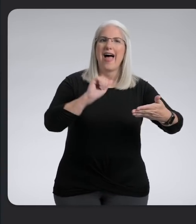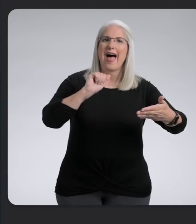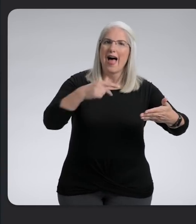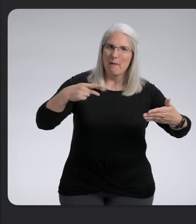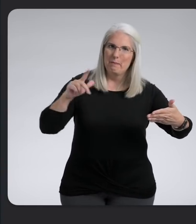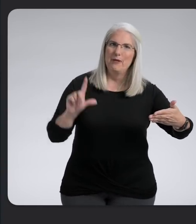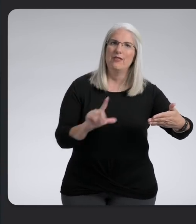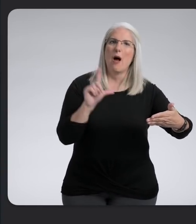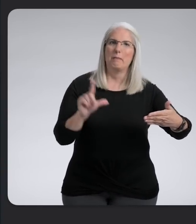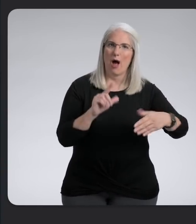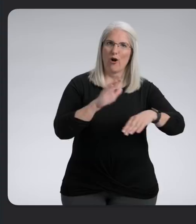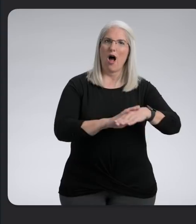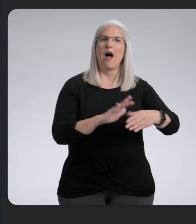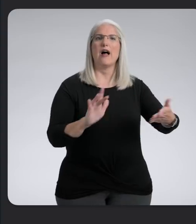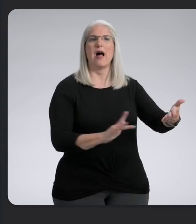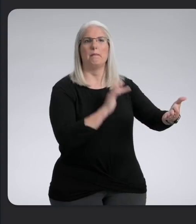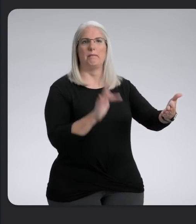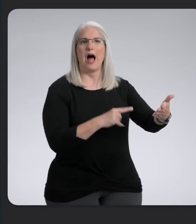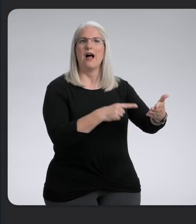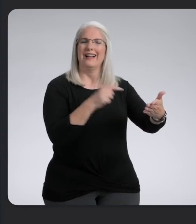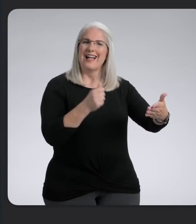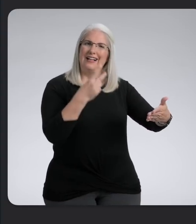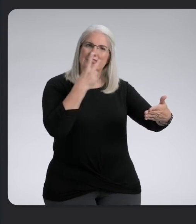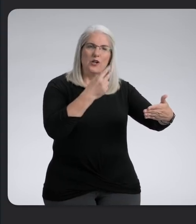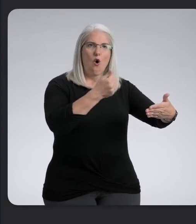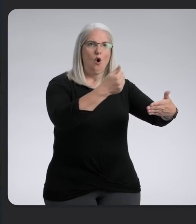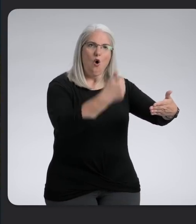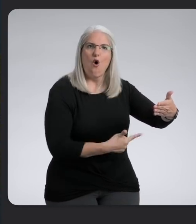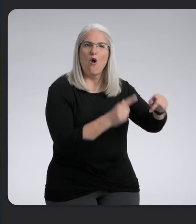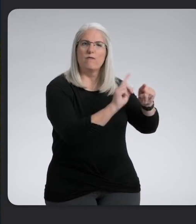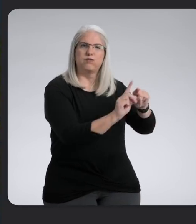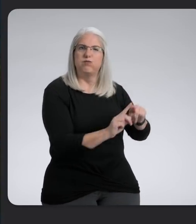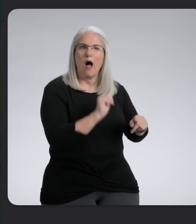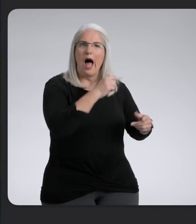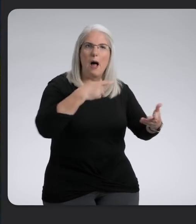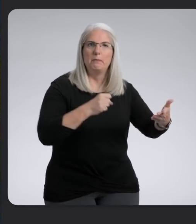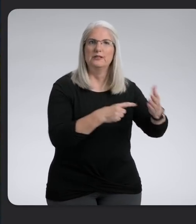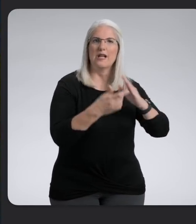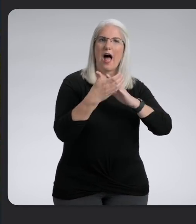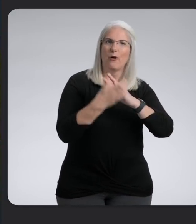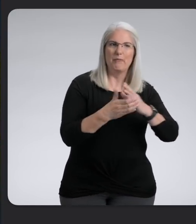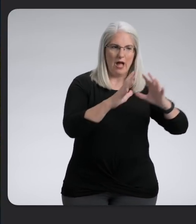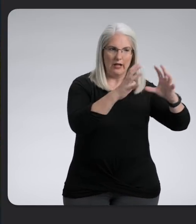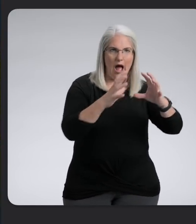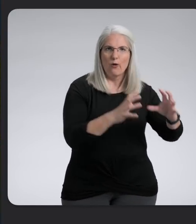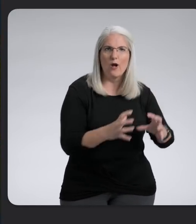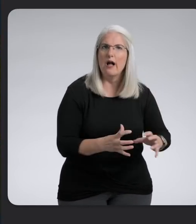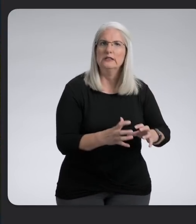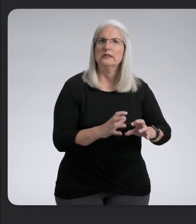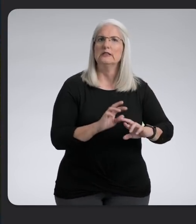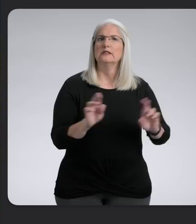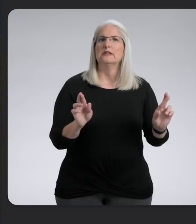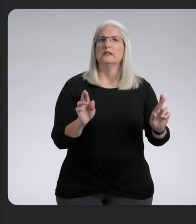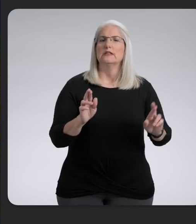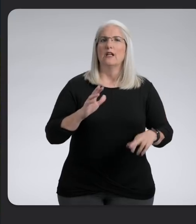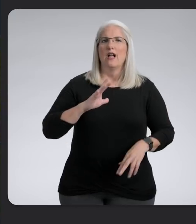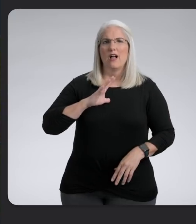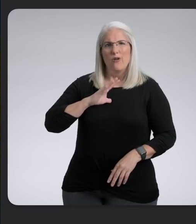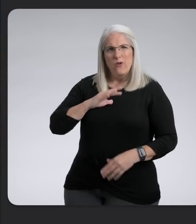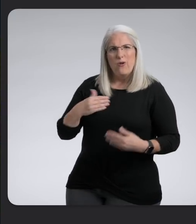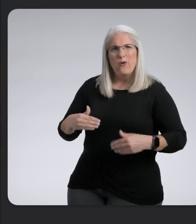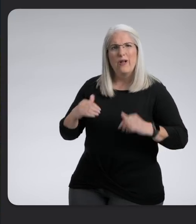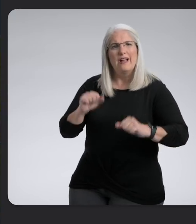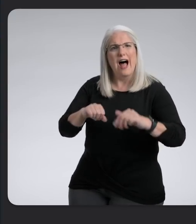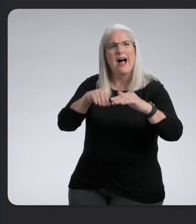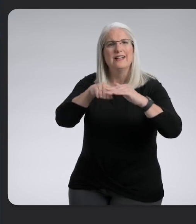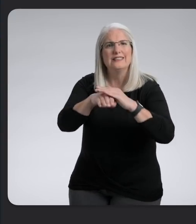see all my apps are here, automatically categorized for me. And what's really cool is we built access to App Library right into